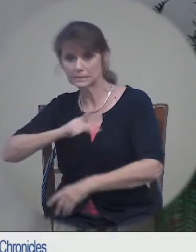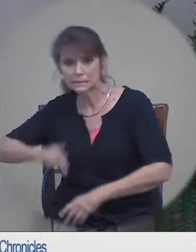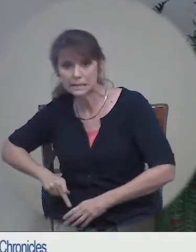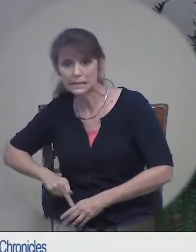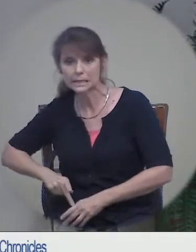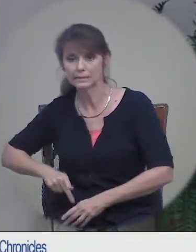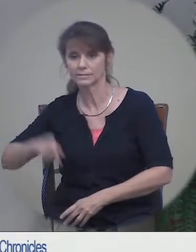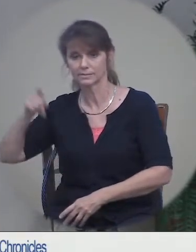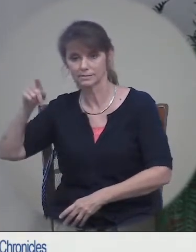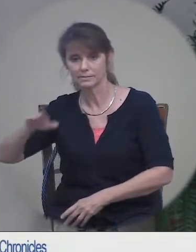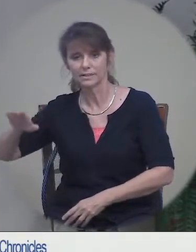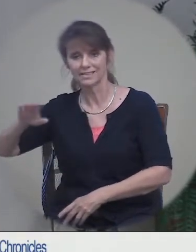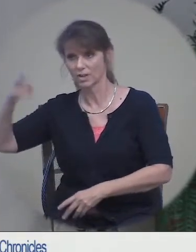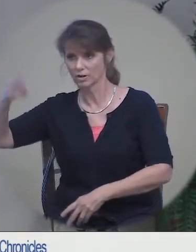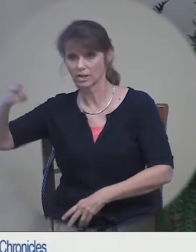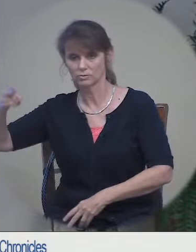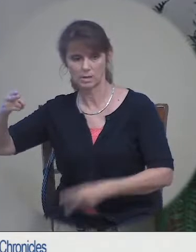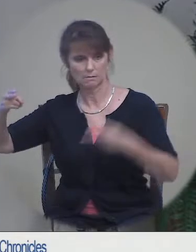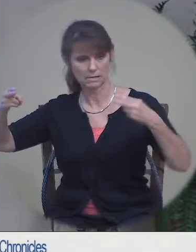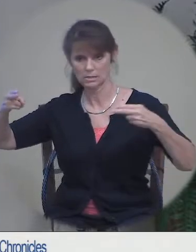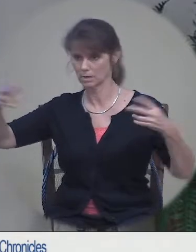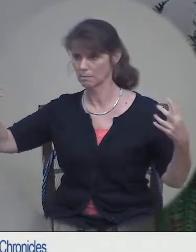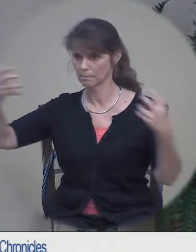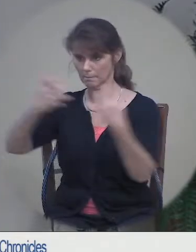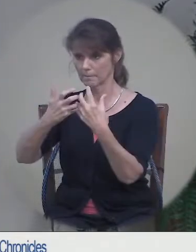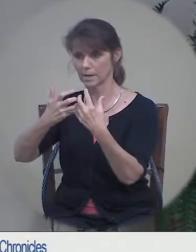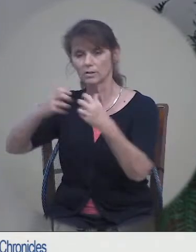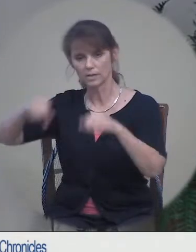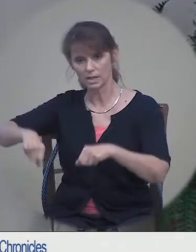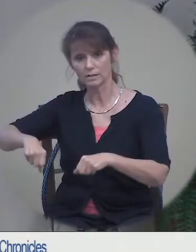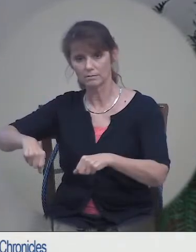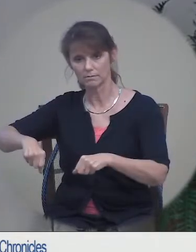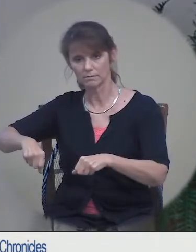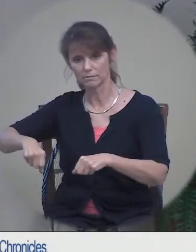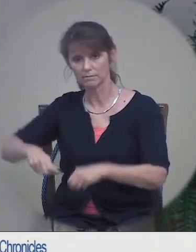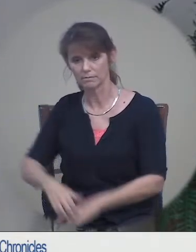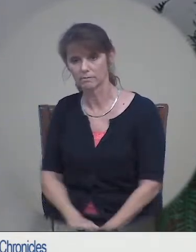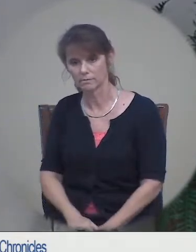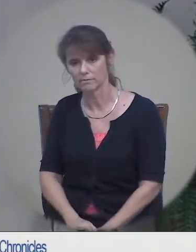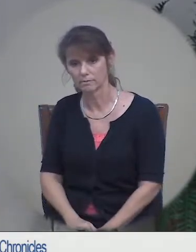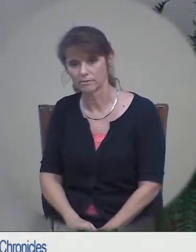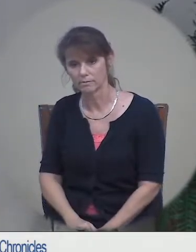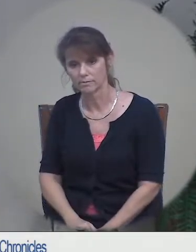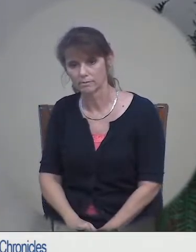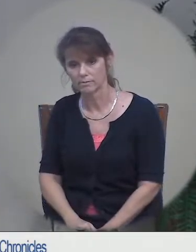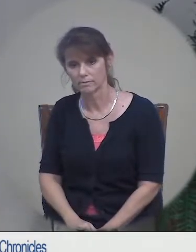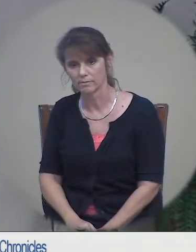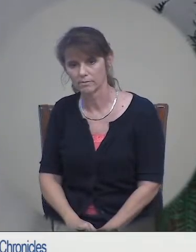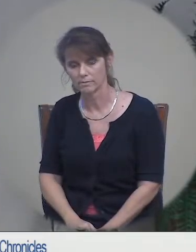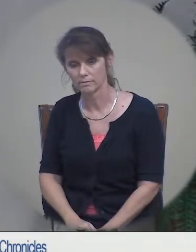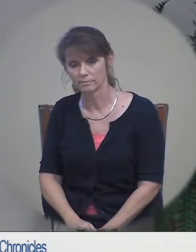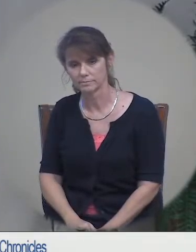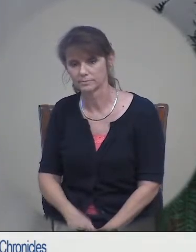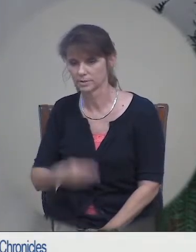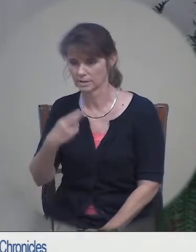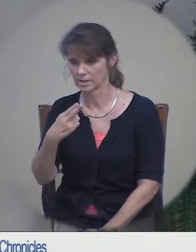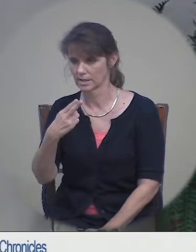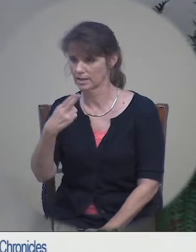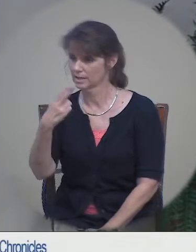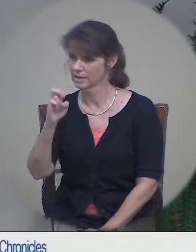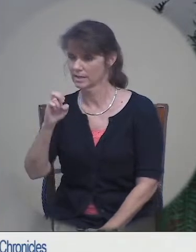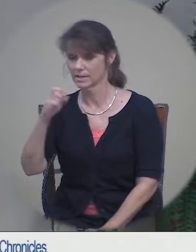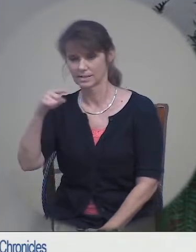But the thing I want us to start thinking about is just Hezekiah's reign in general. He